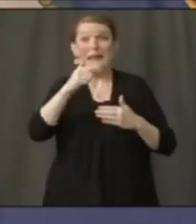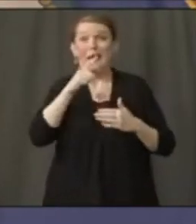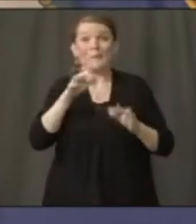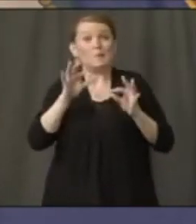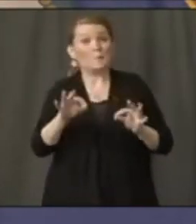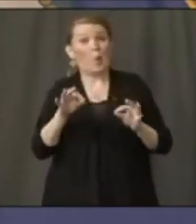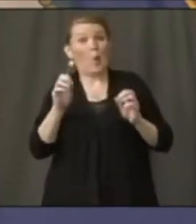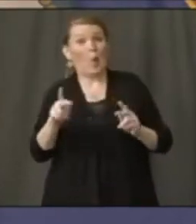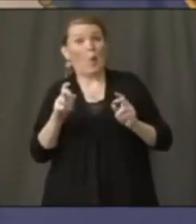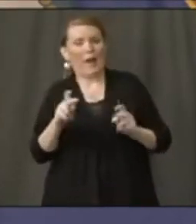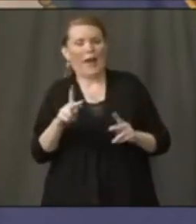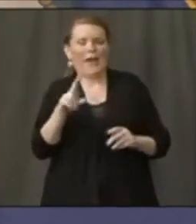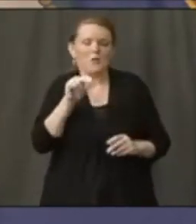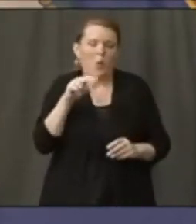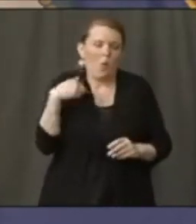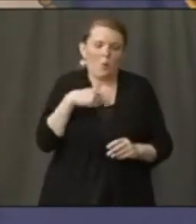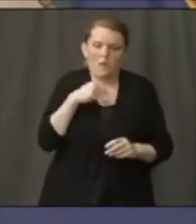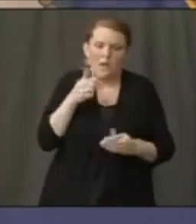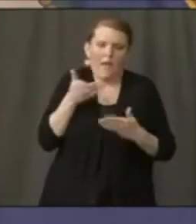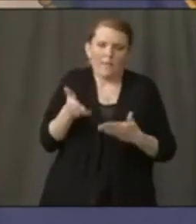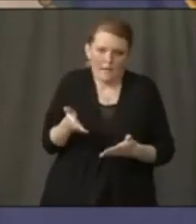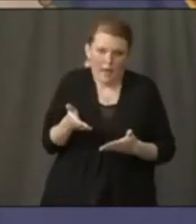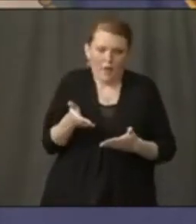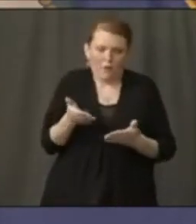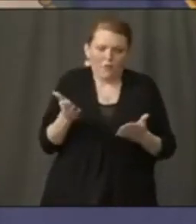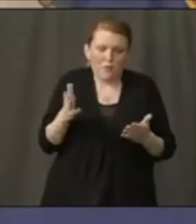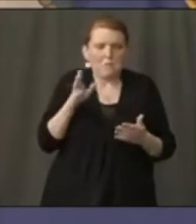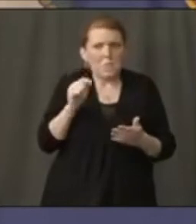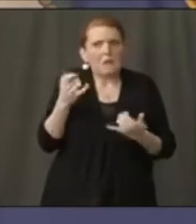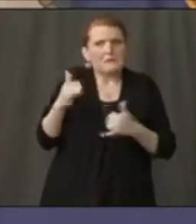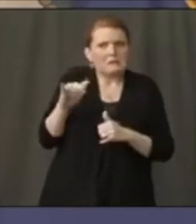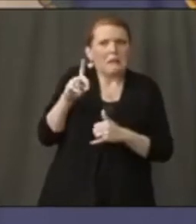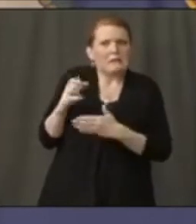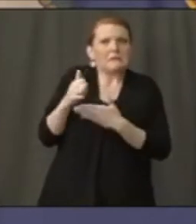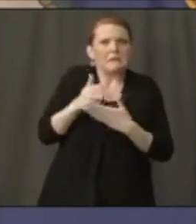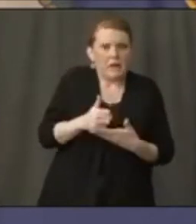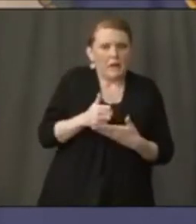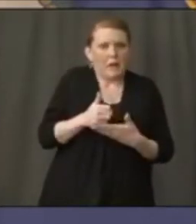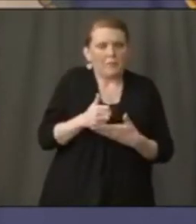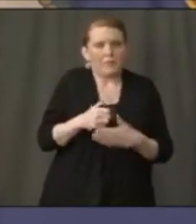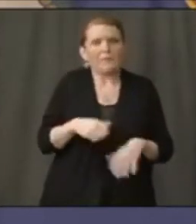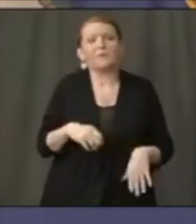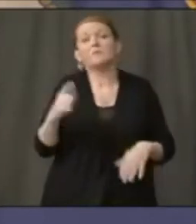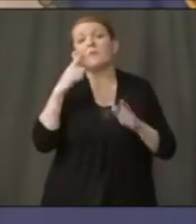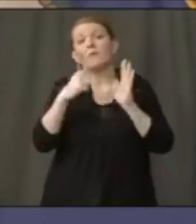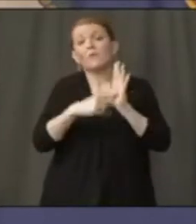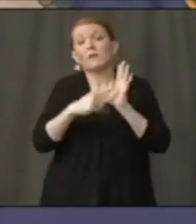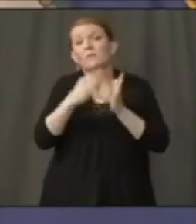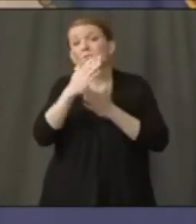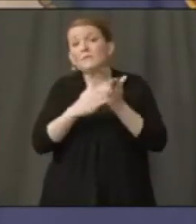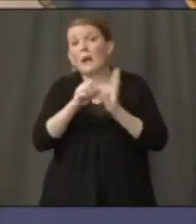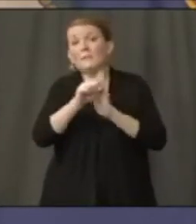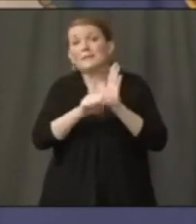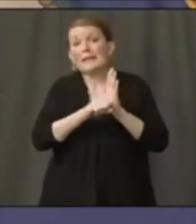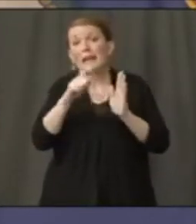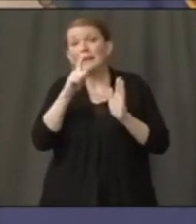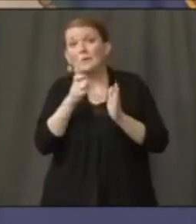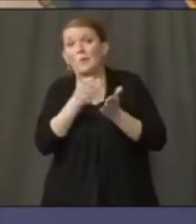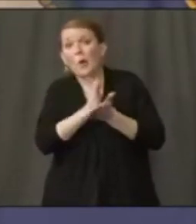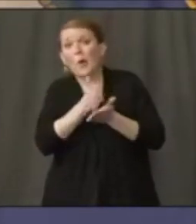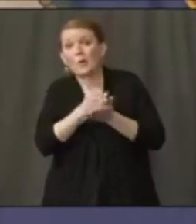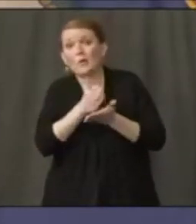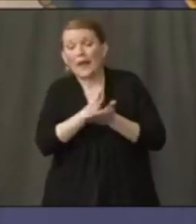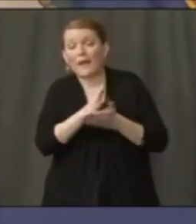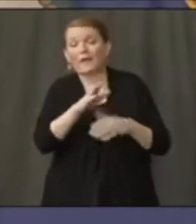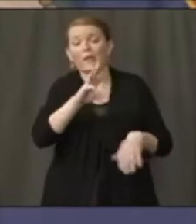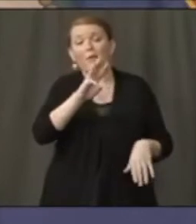that in terms of rainy day funds, Wyoming has a rainy day fund that was 140% of their overall budget.